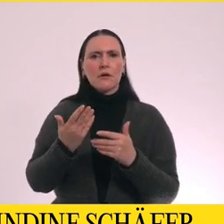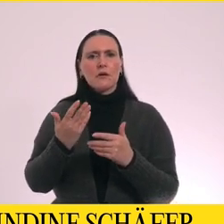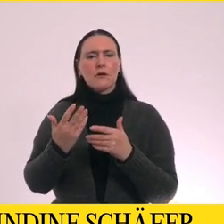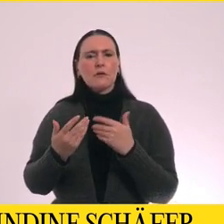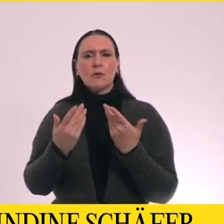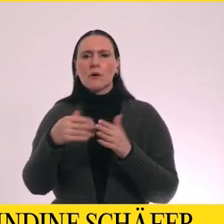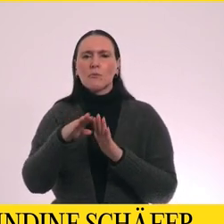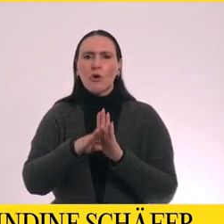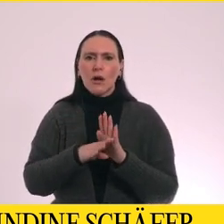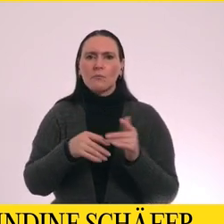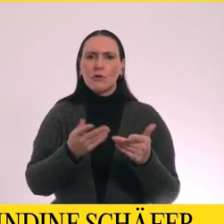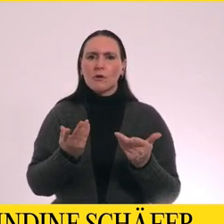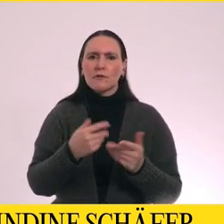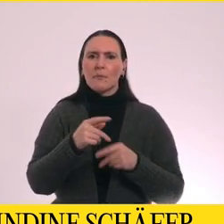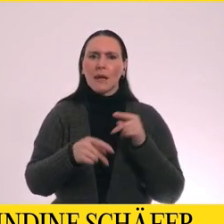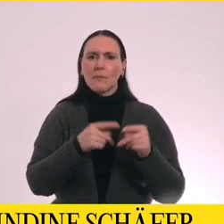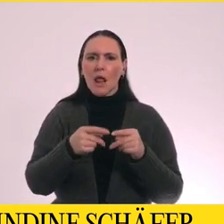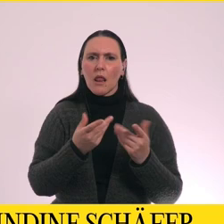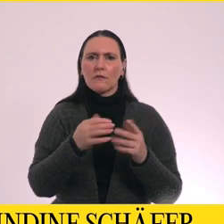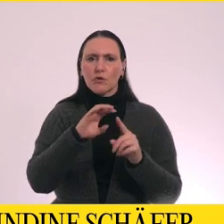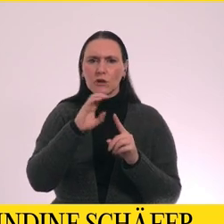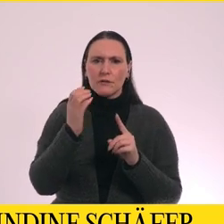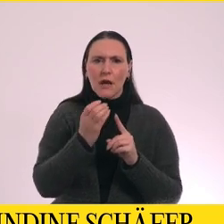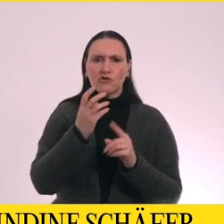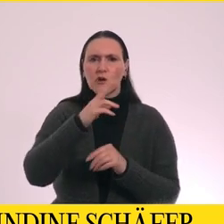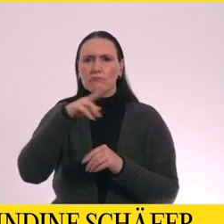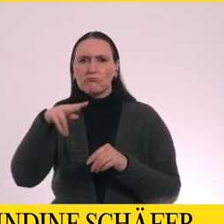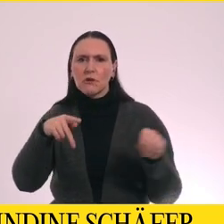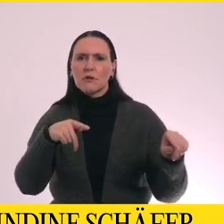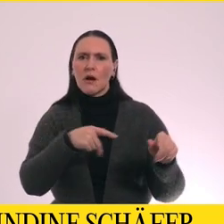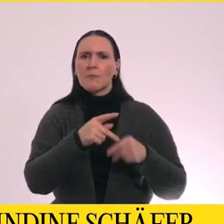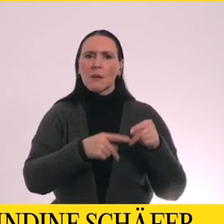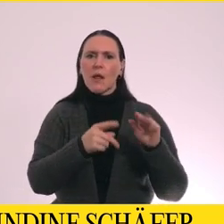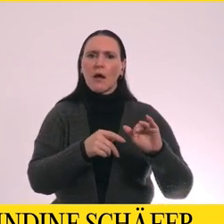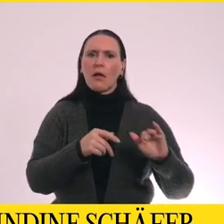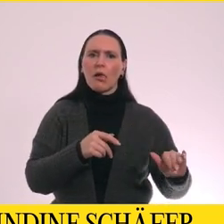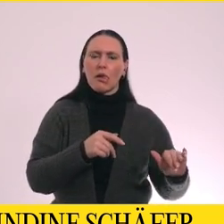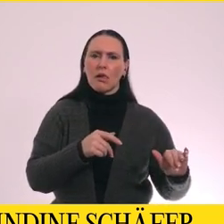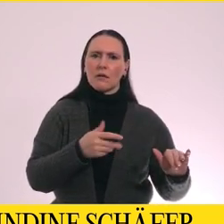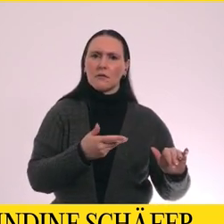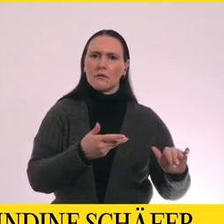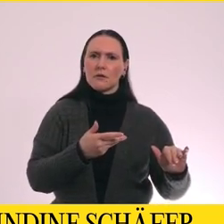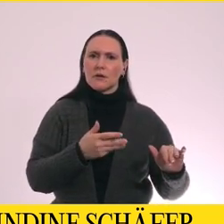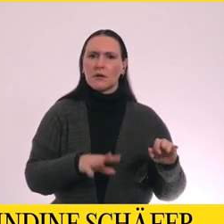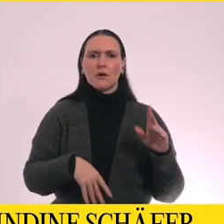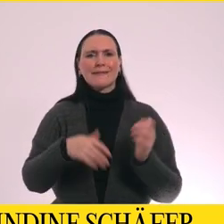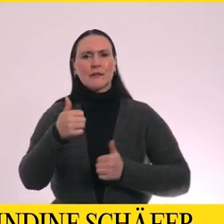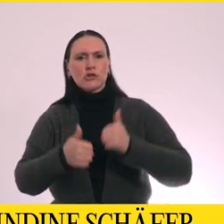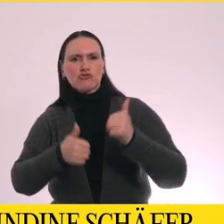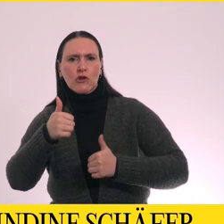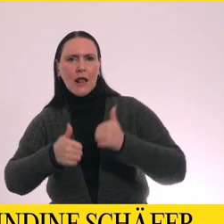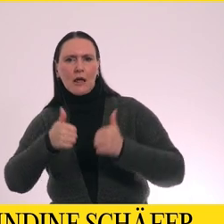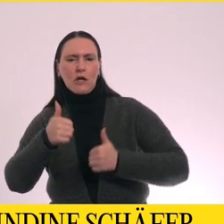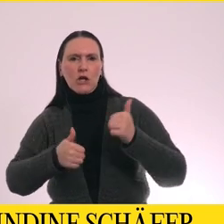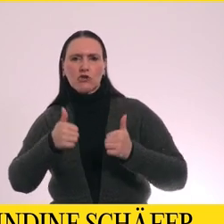programs of culture and exhibitions, and the challenges we've tried very gently to challenge